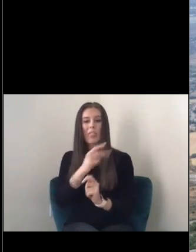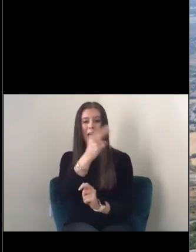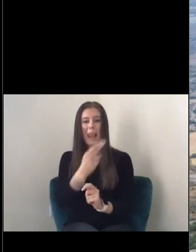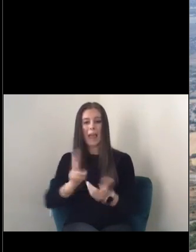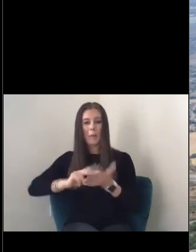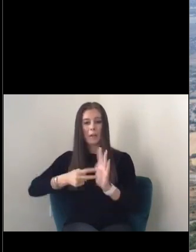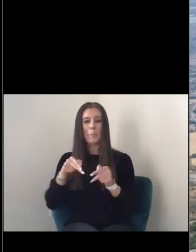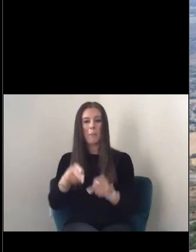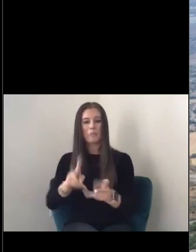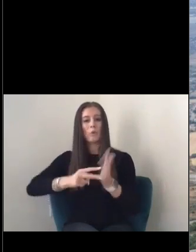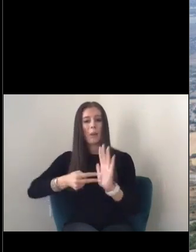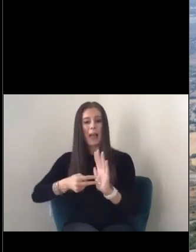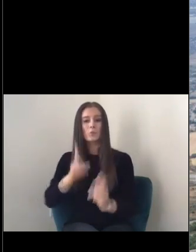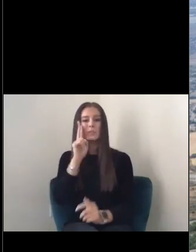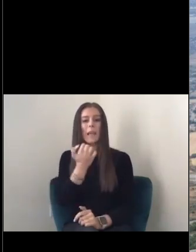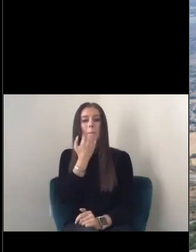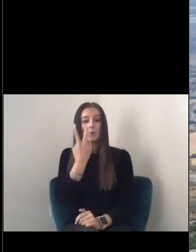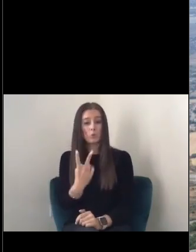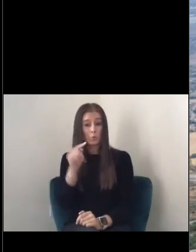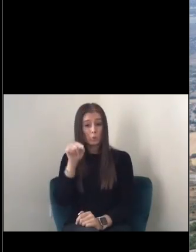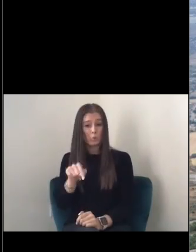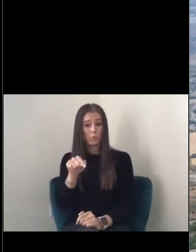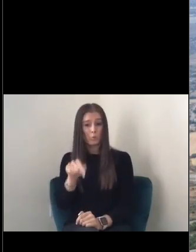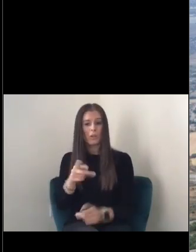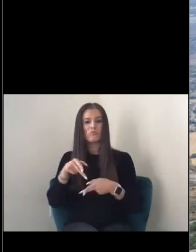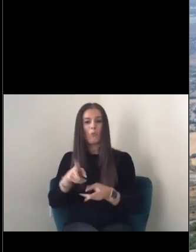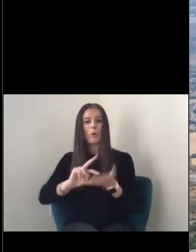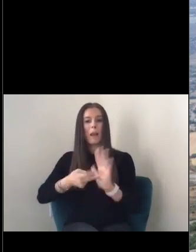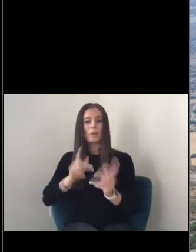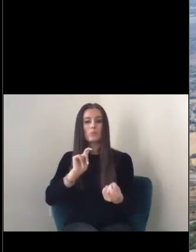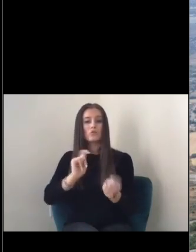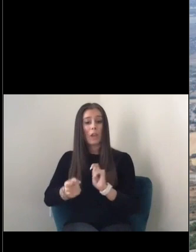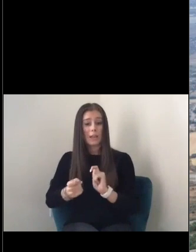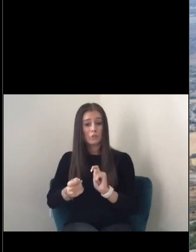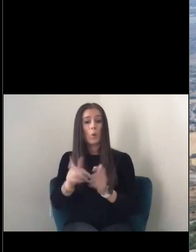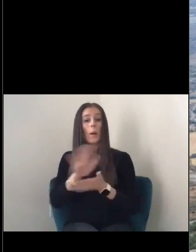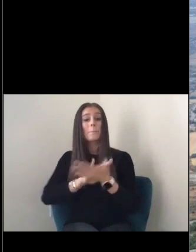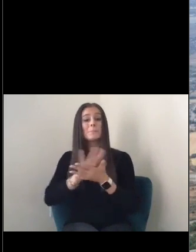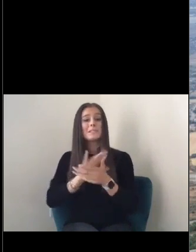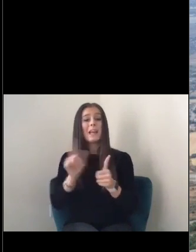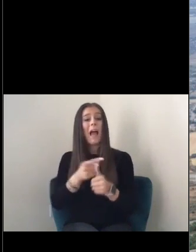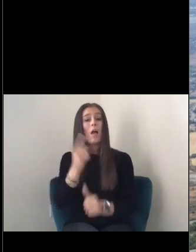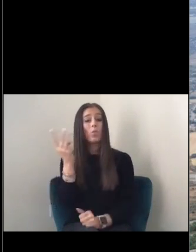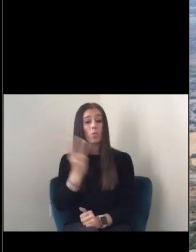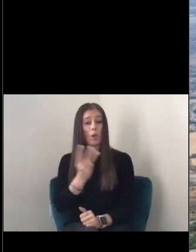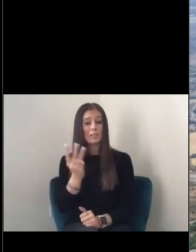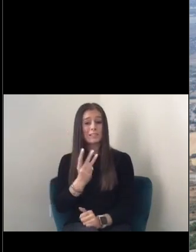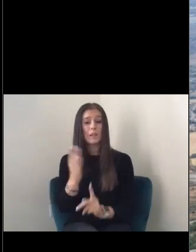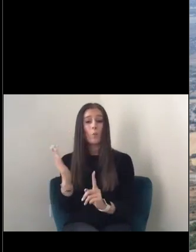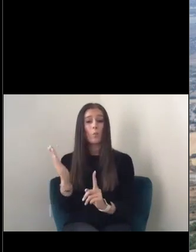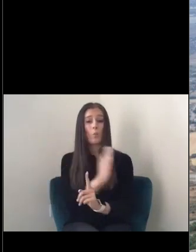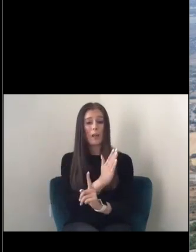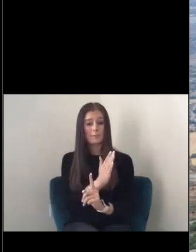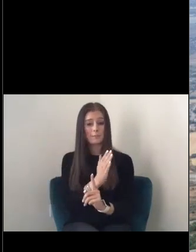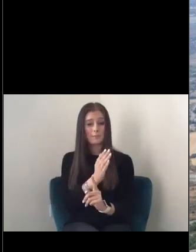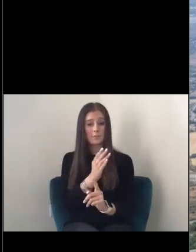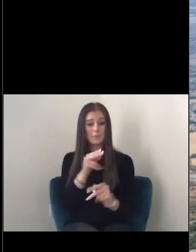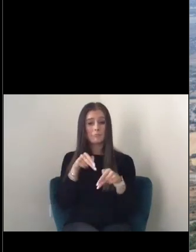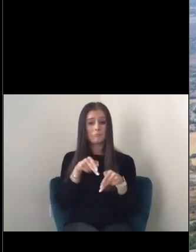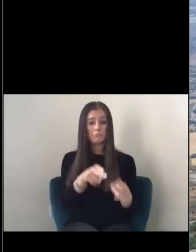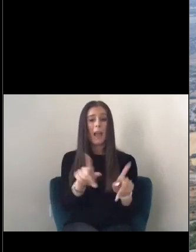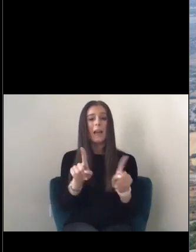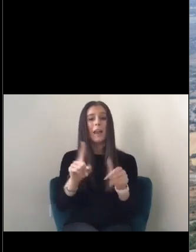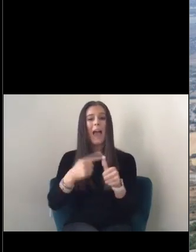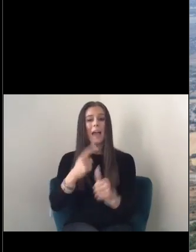by number 2 on the image on screen. Where the A13 westbound and